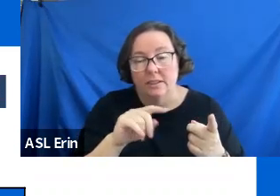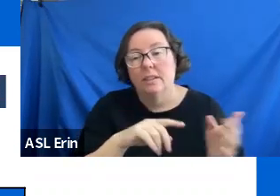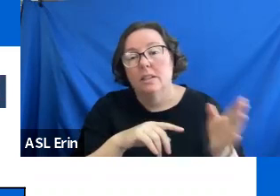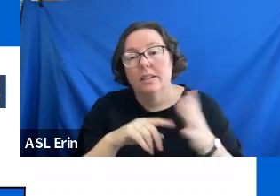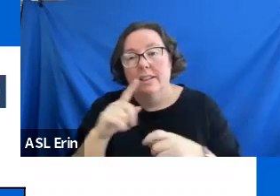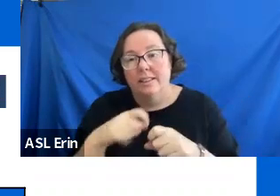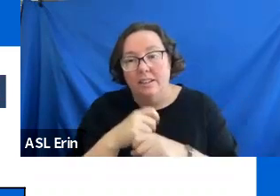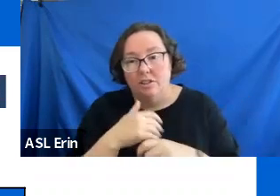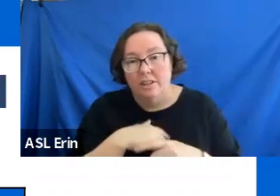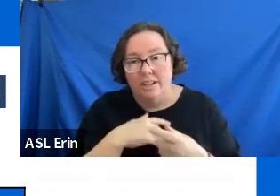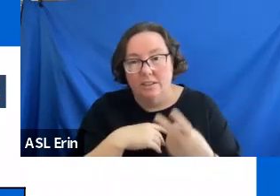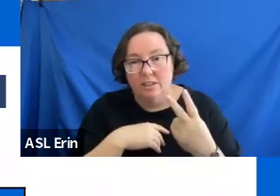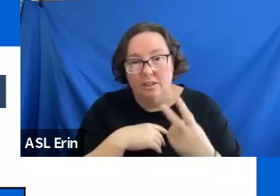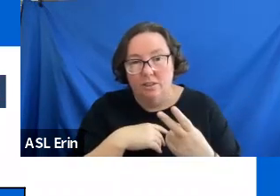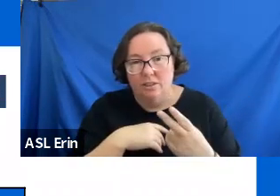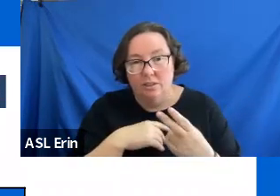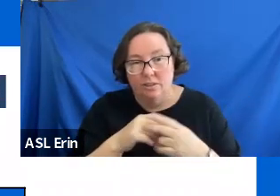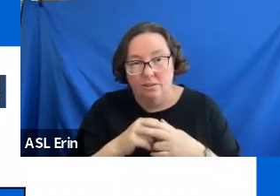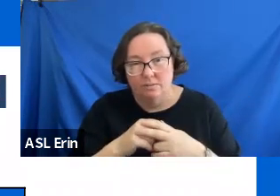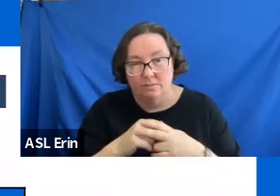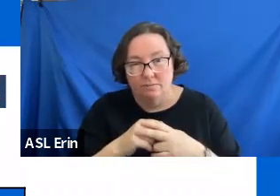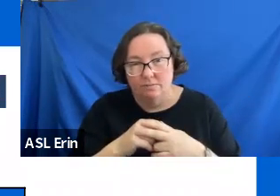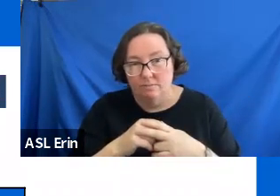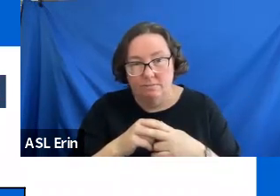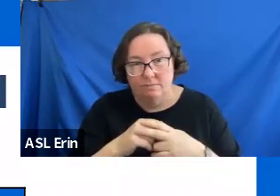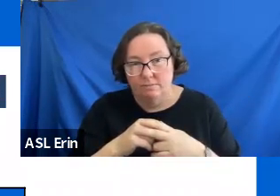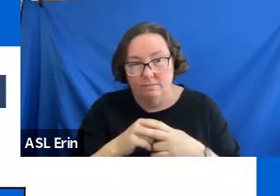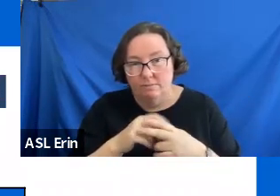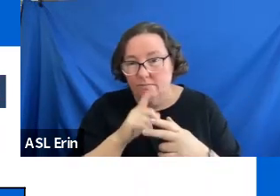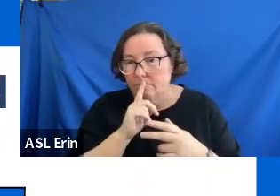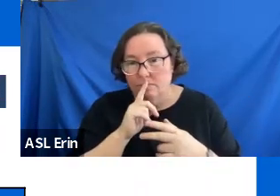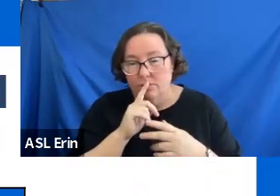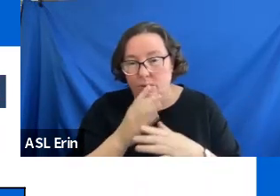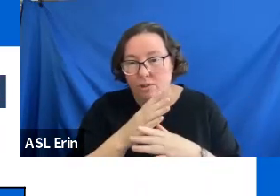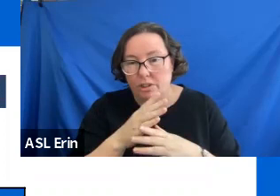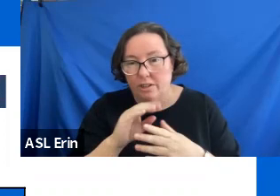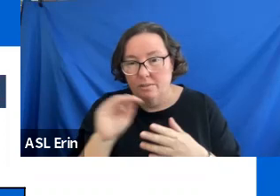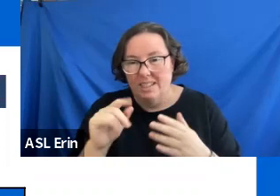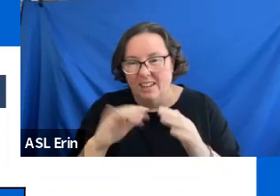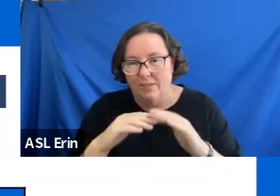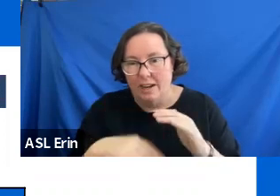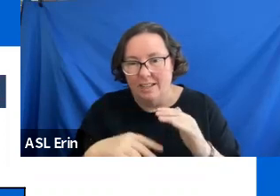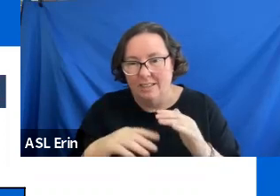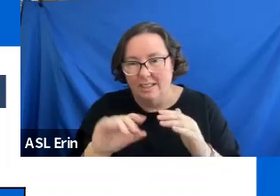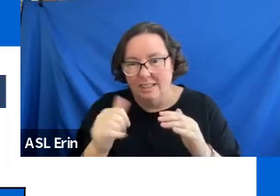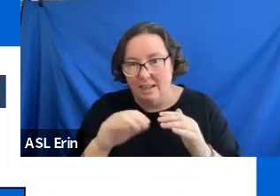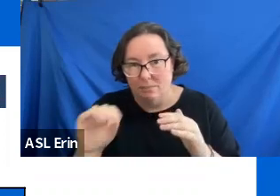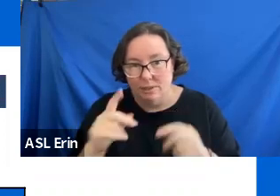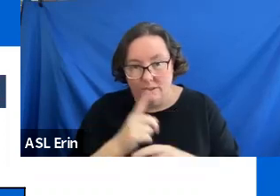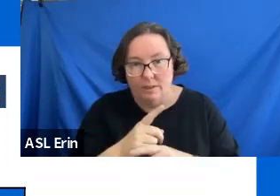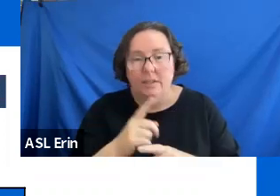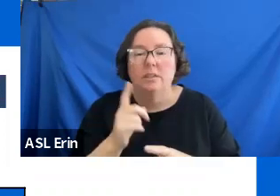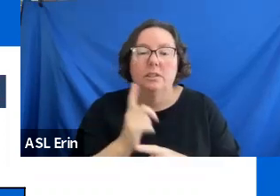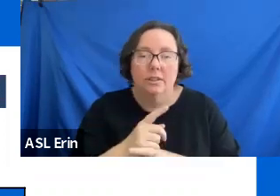too few to calculate that percentage, or you don't share the percentage if it's fewer than 10? Correct. We